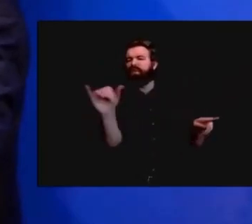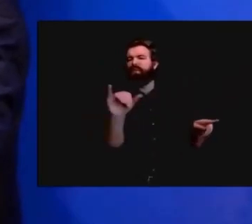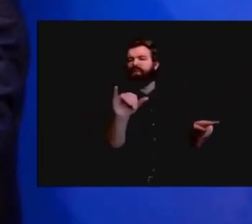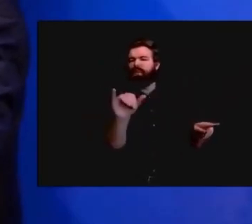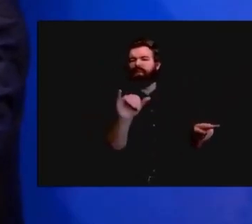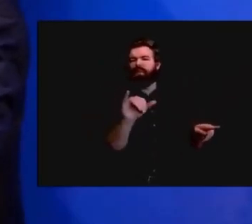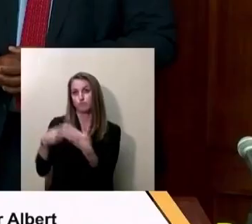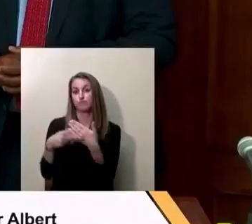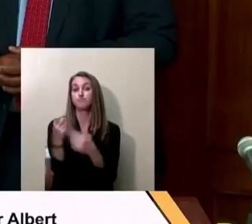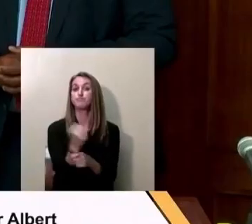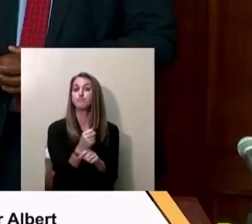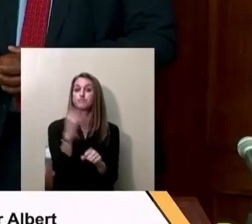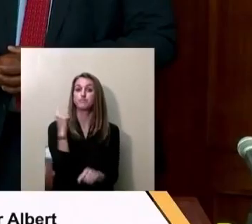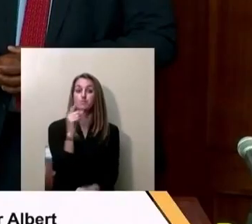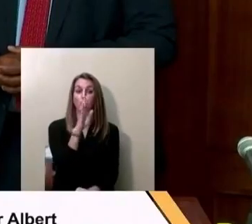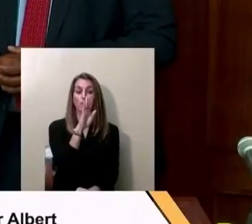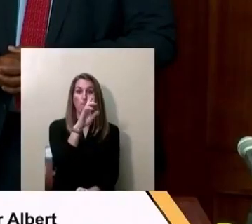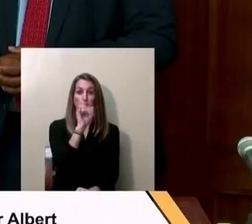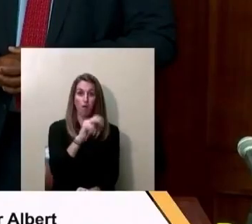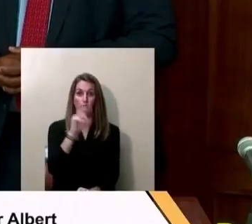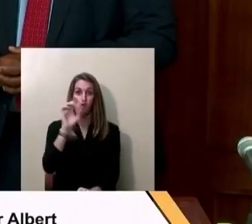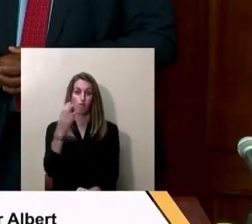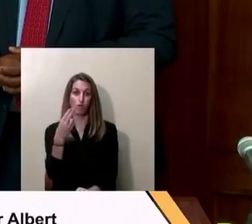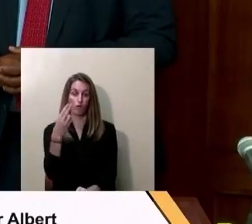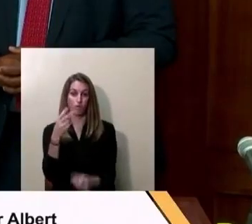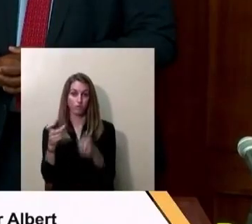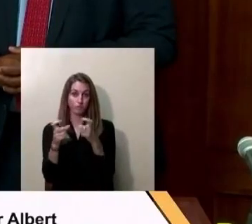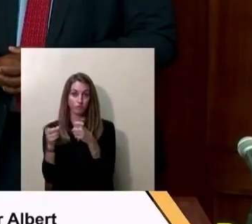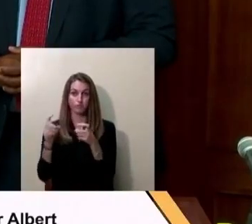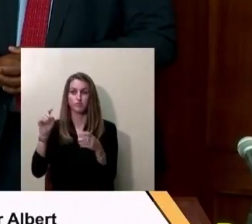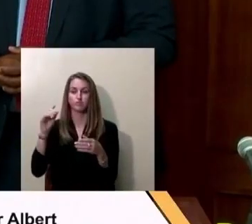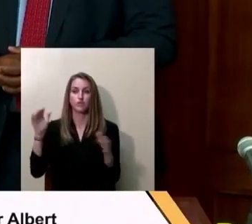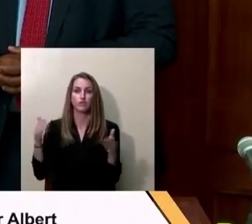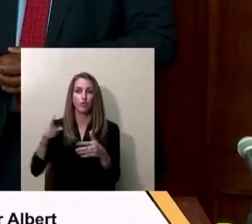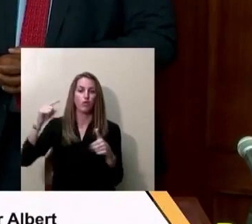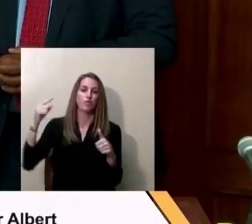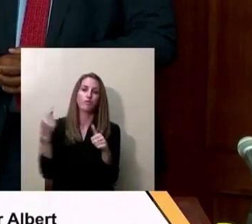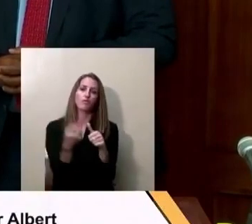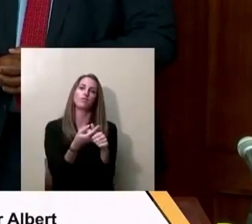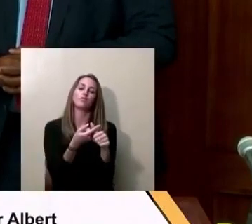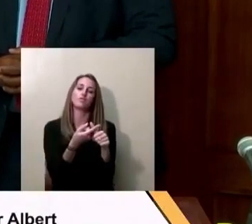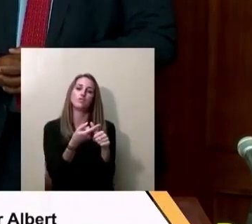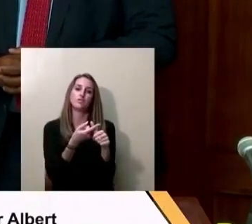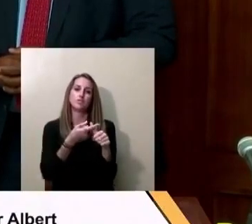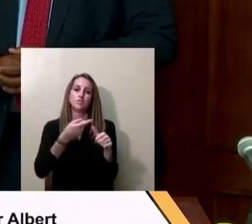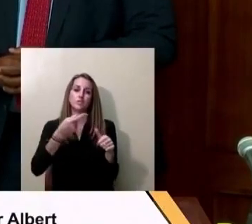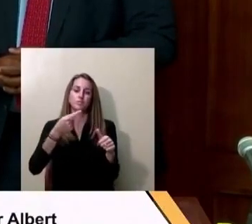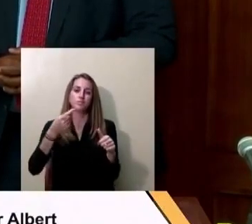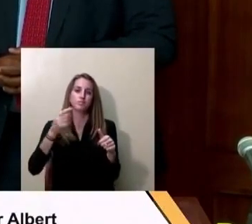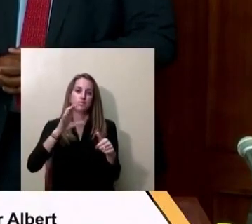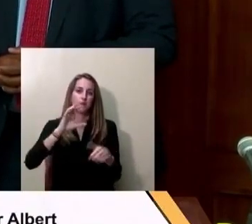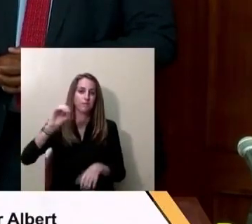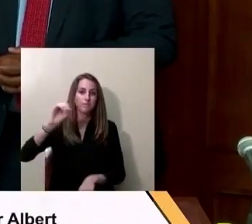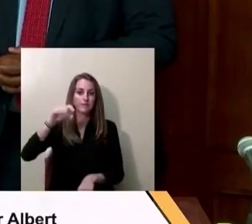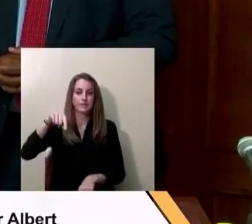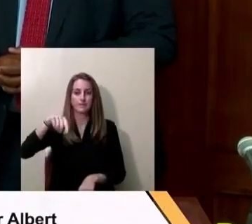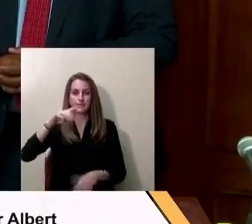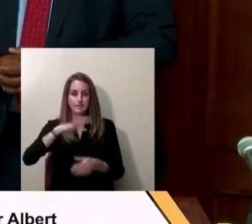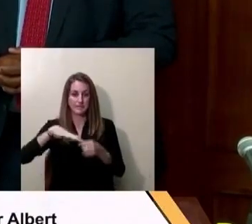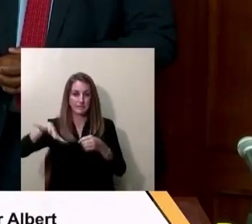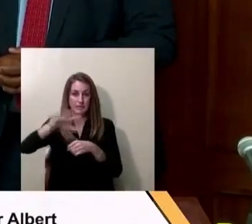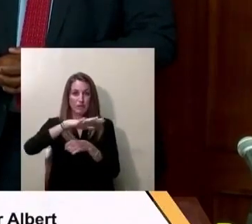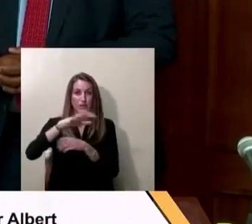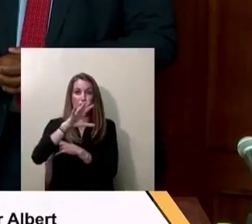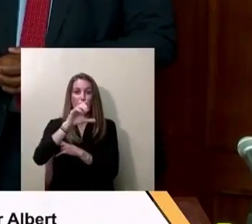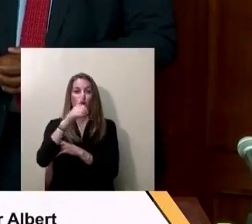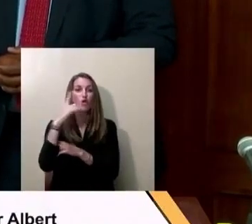for the jobs of the future. Today, we have registered apprenticeship sponsors in healthcare, hospitality, and the marine